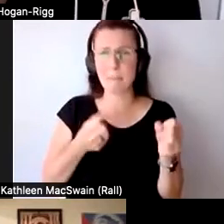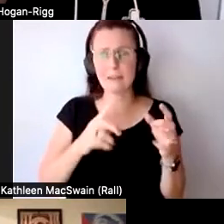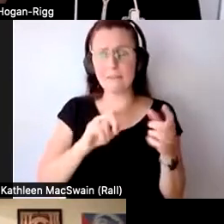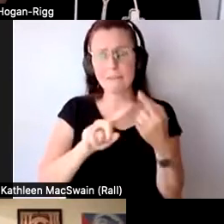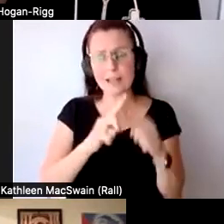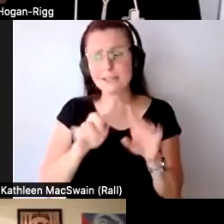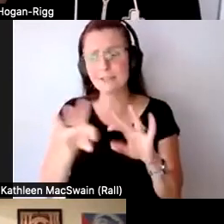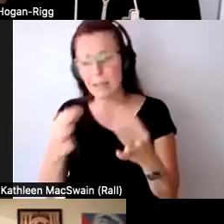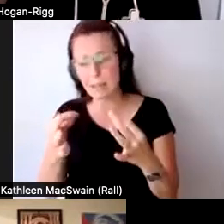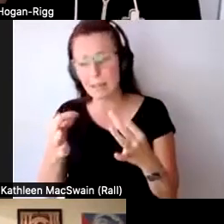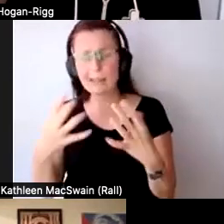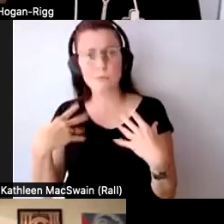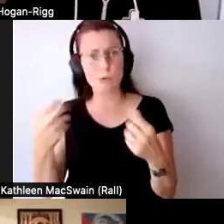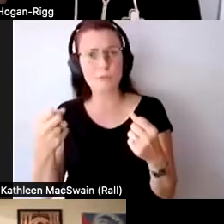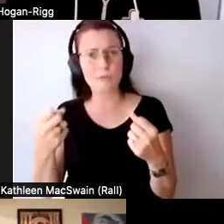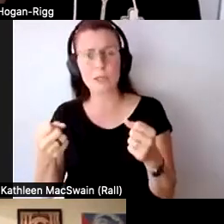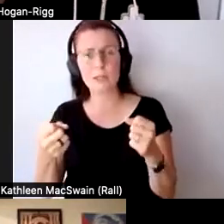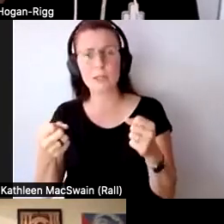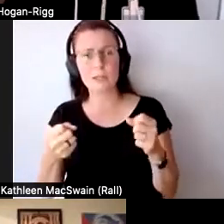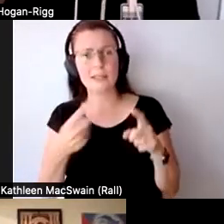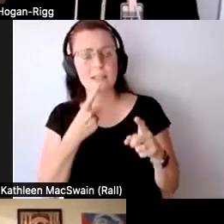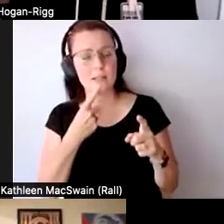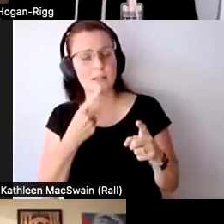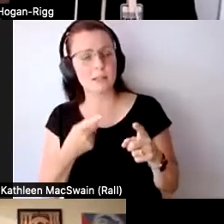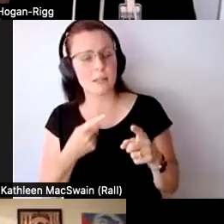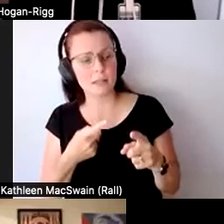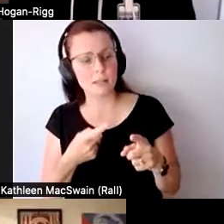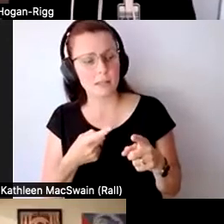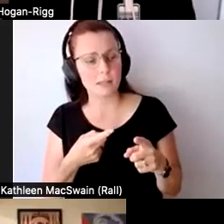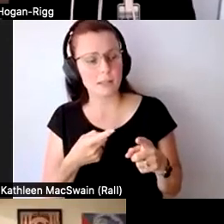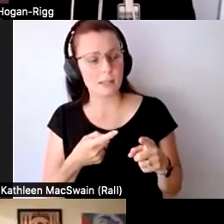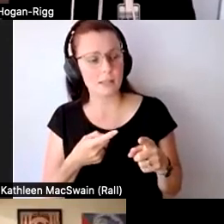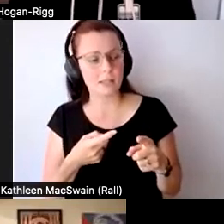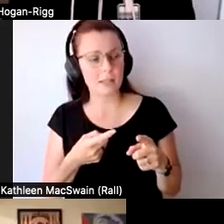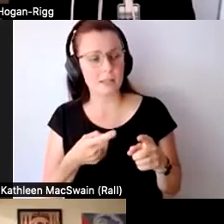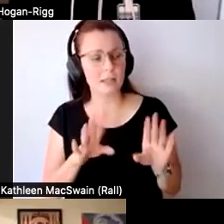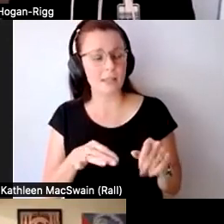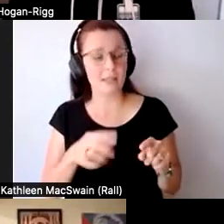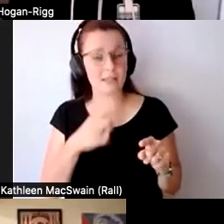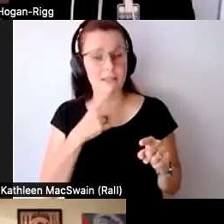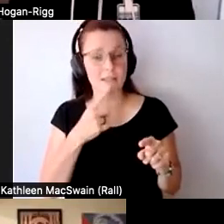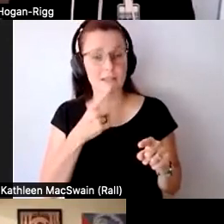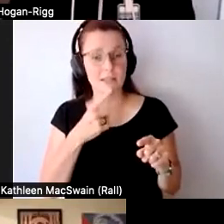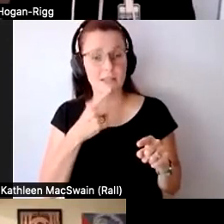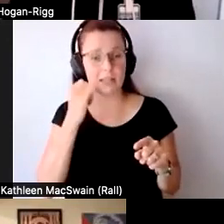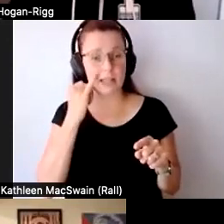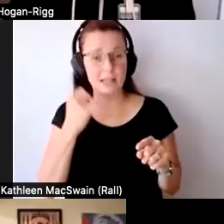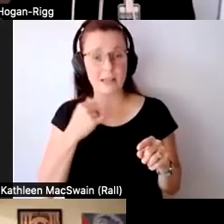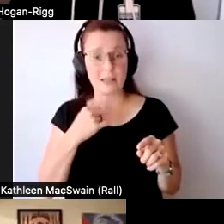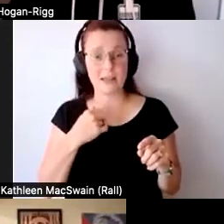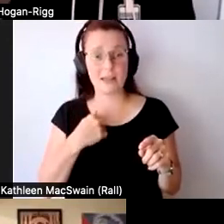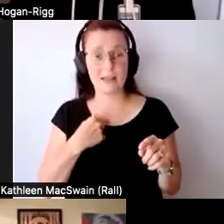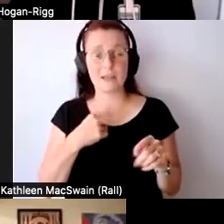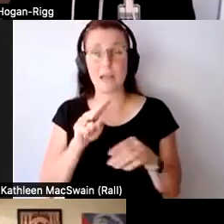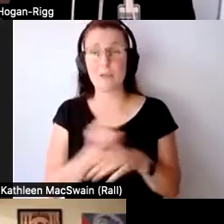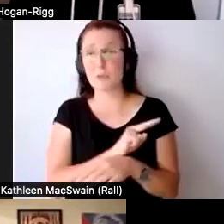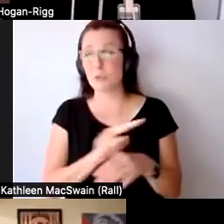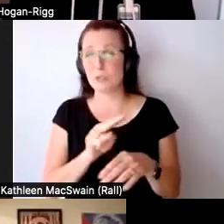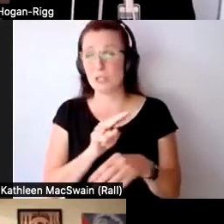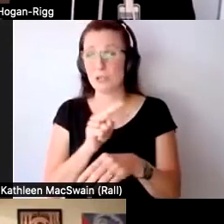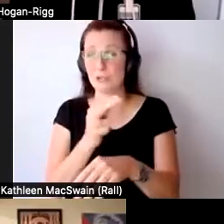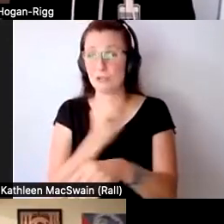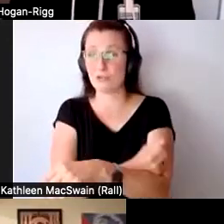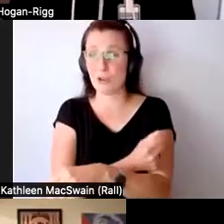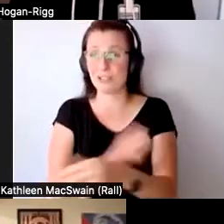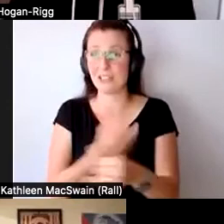what they say is, no, it's not going to enable what they say. But if I were using drugs today with fentanyl is in everything. If